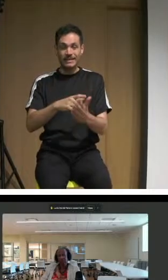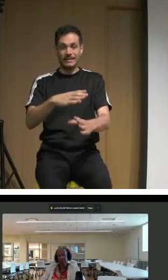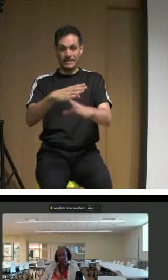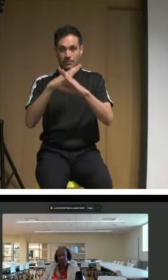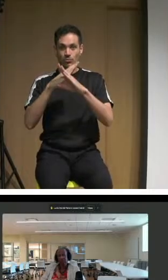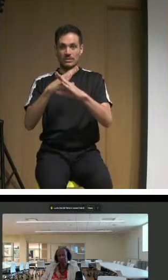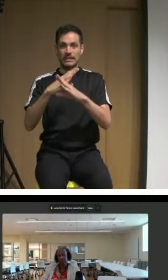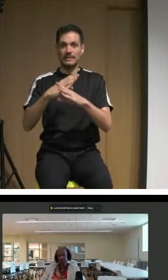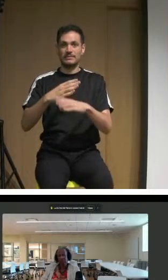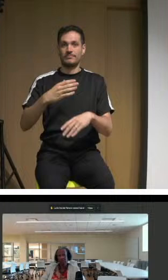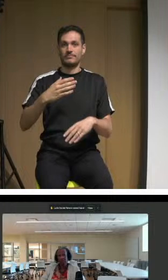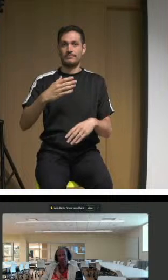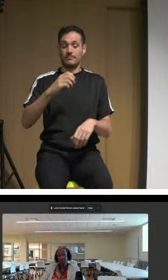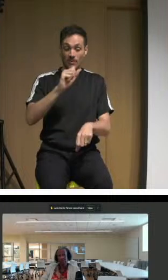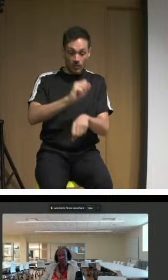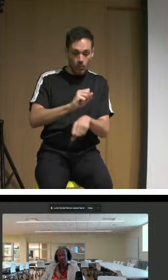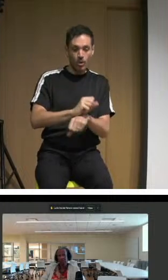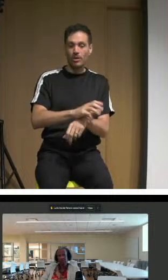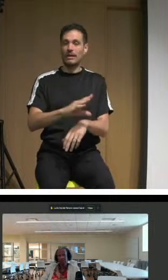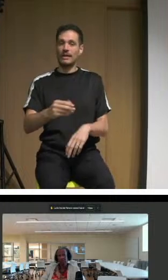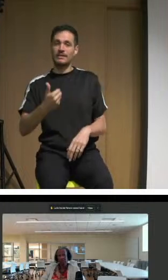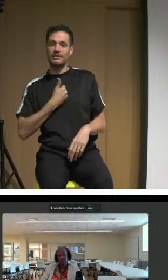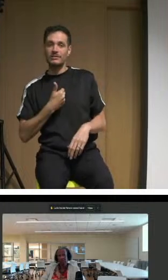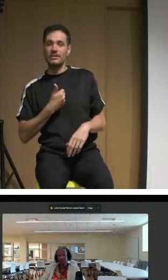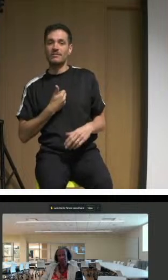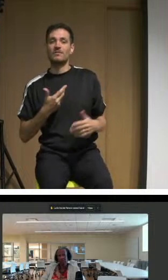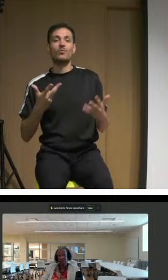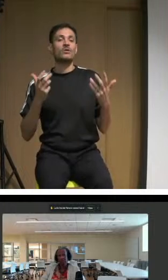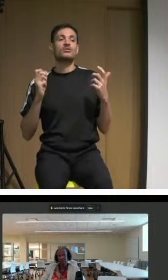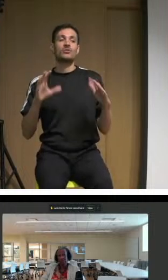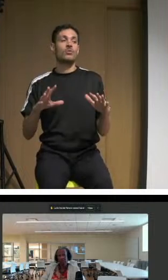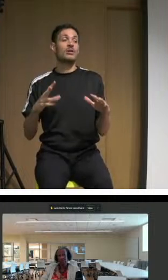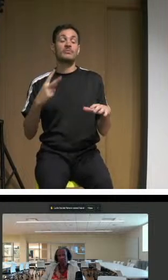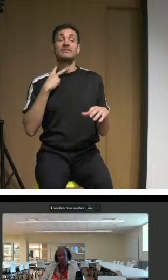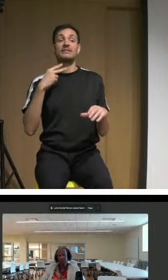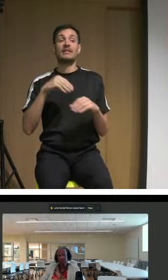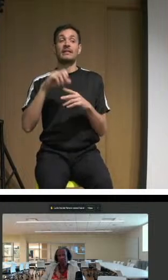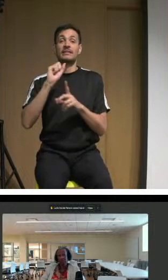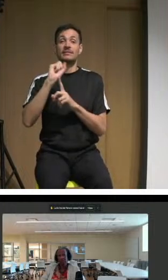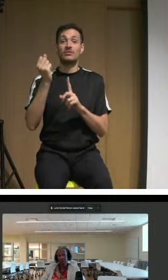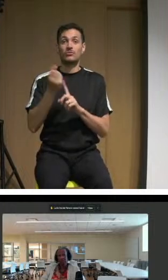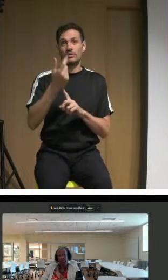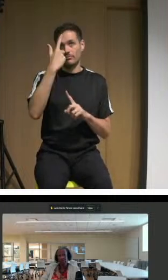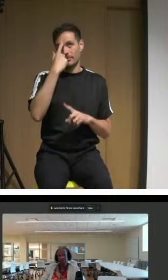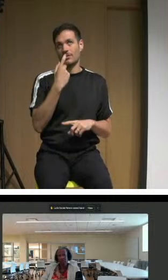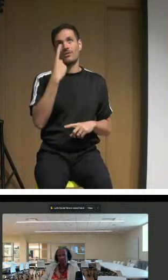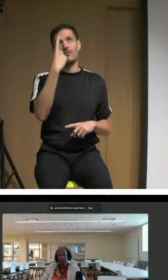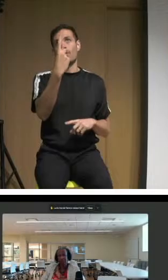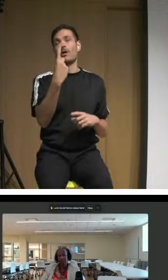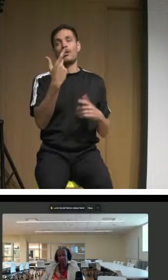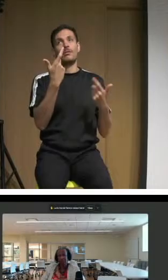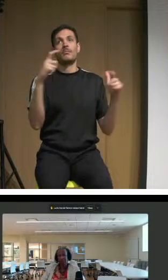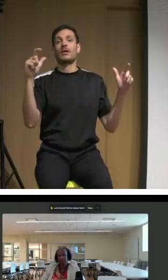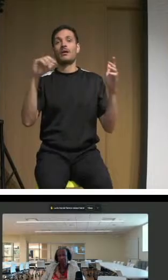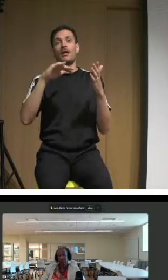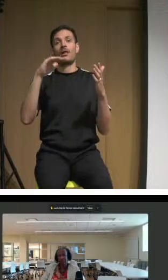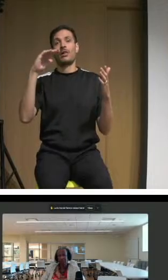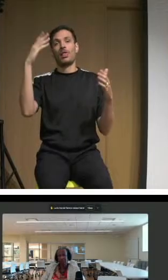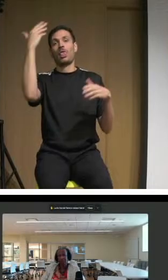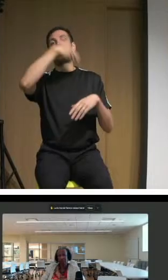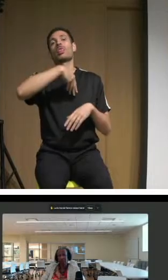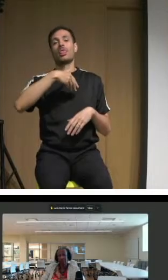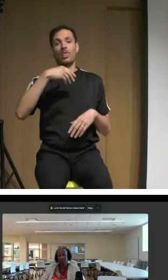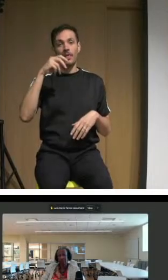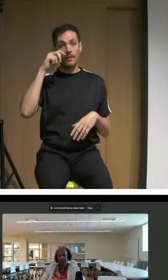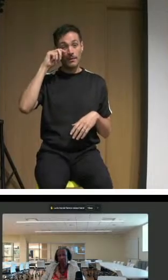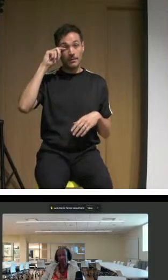our ability the work. And we don't want to be in a situation where because of an oversight, obviously this was no one's intention, Right. but because